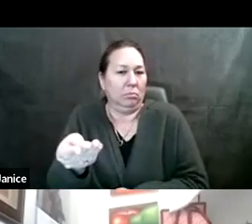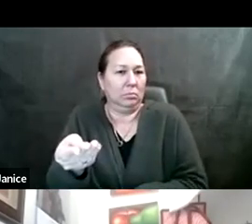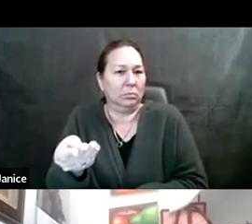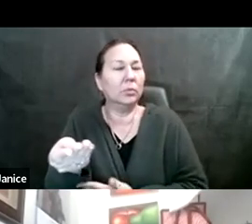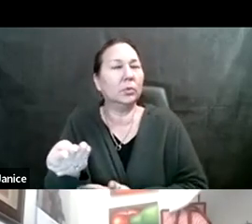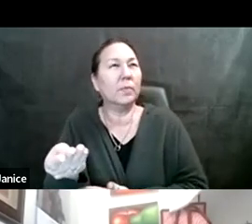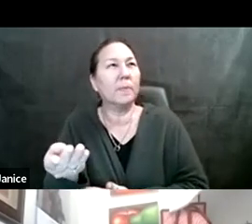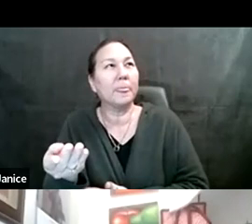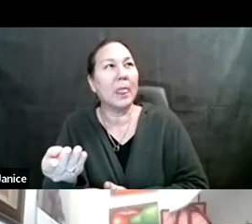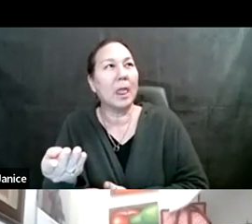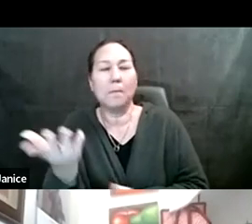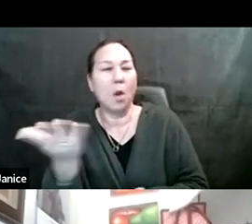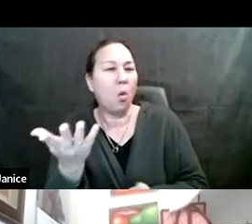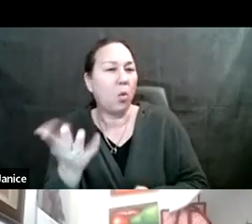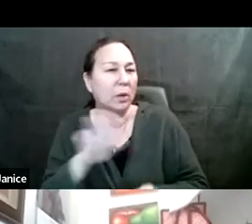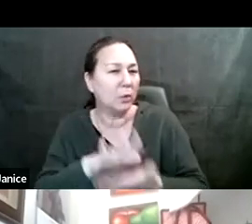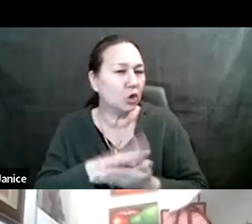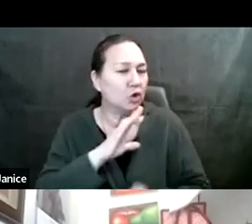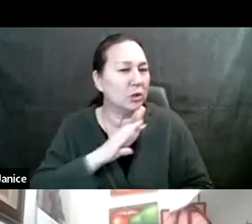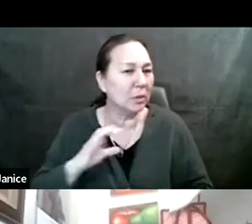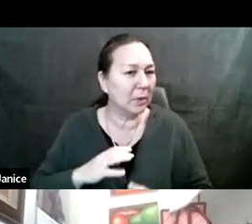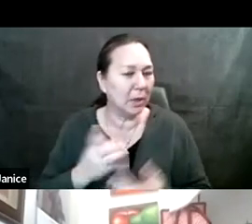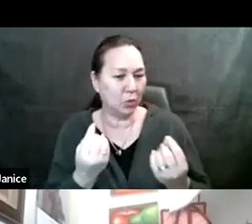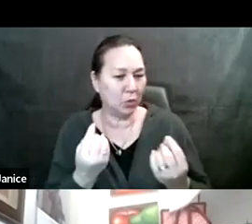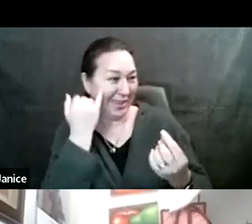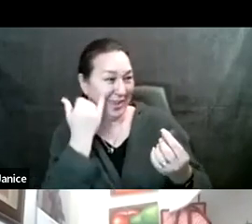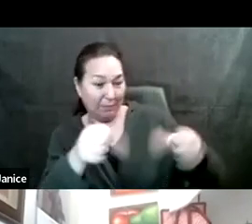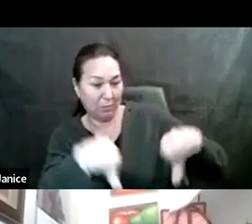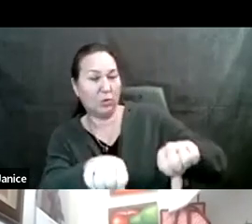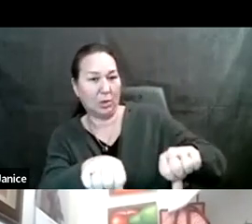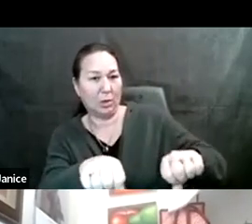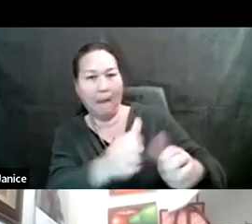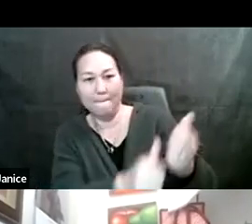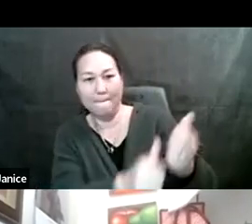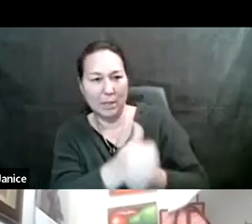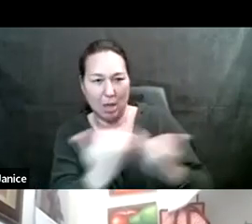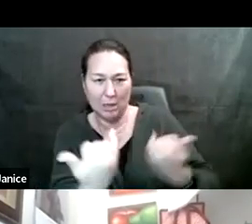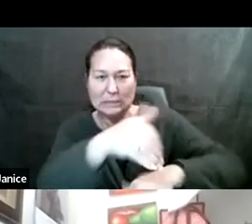after the definitive action is a rejection beyond the state of tonight